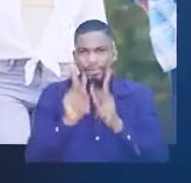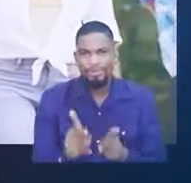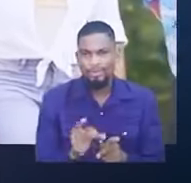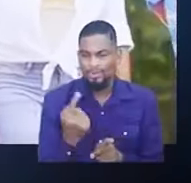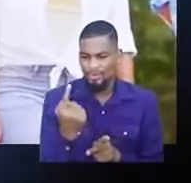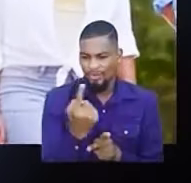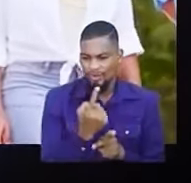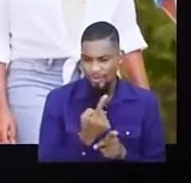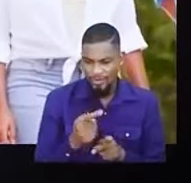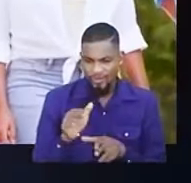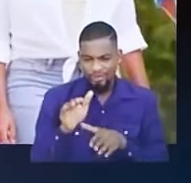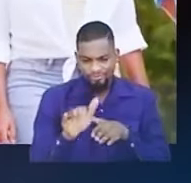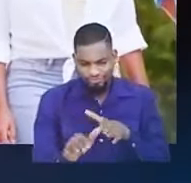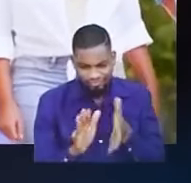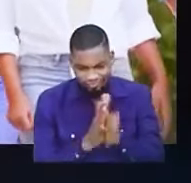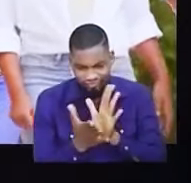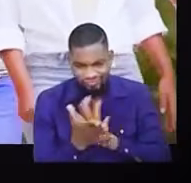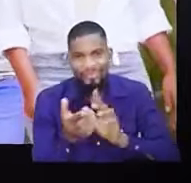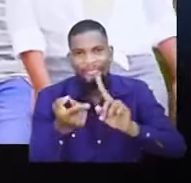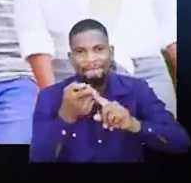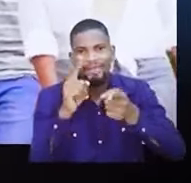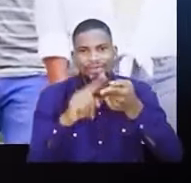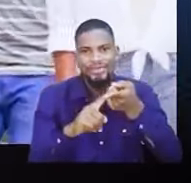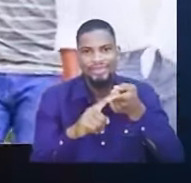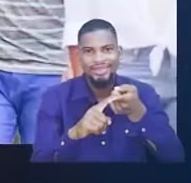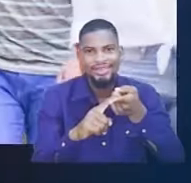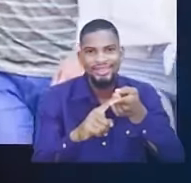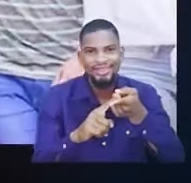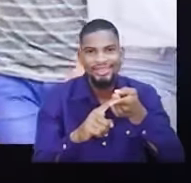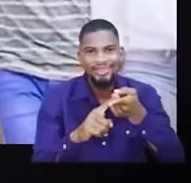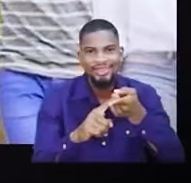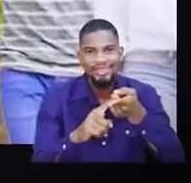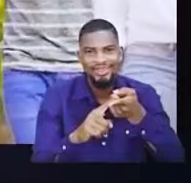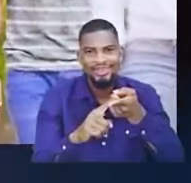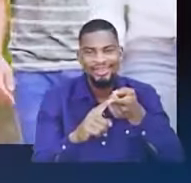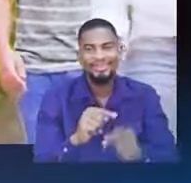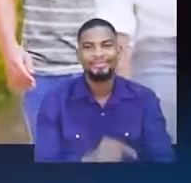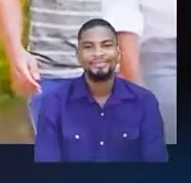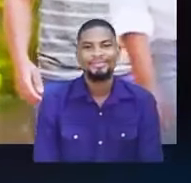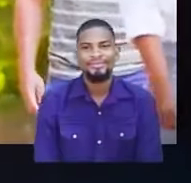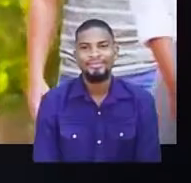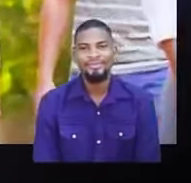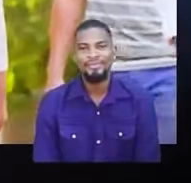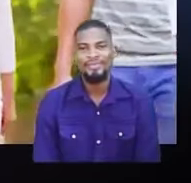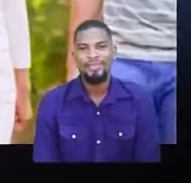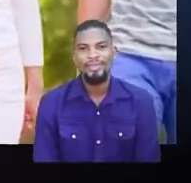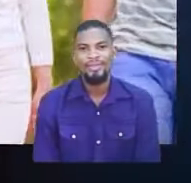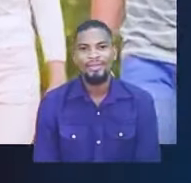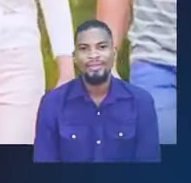and let them be your friends. Proverbs 12,